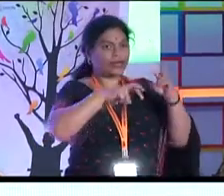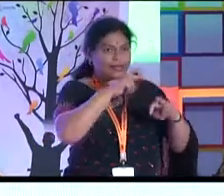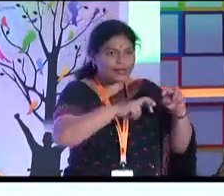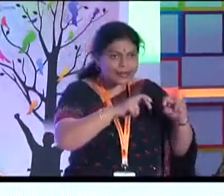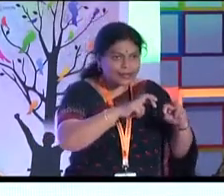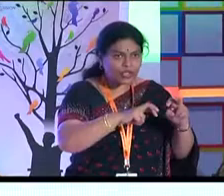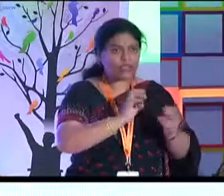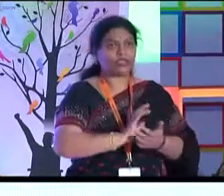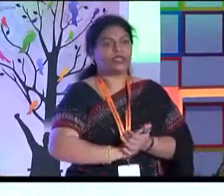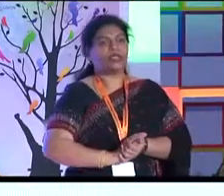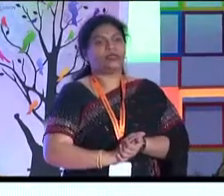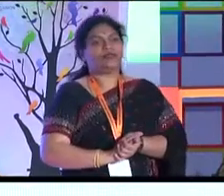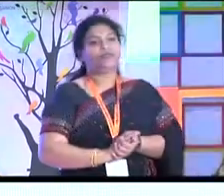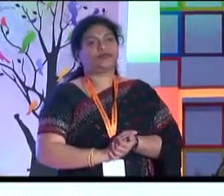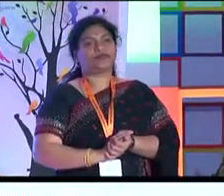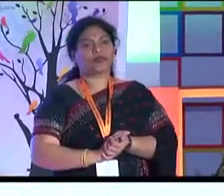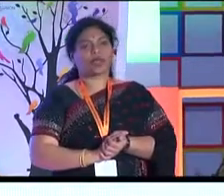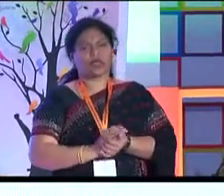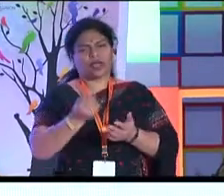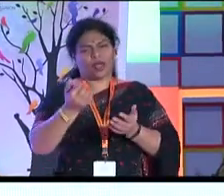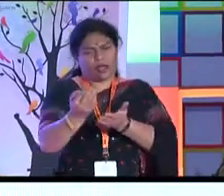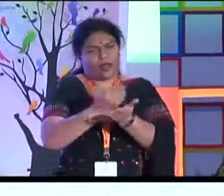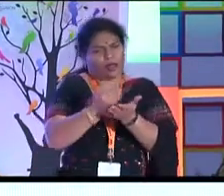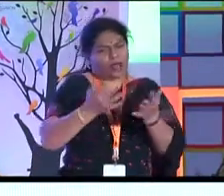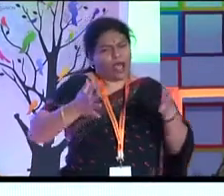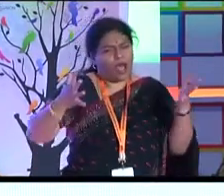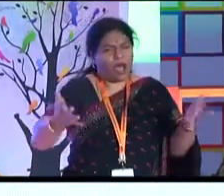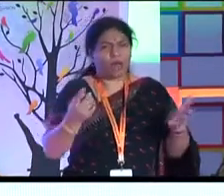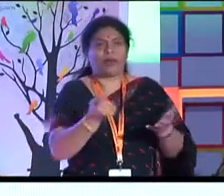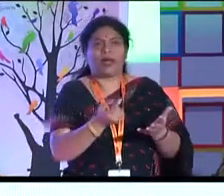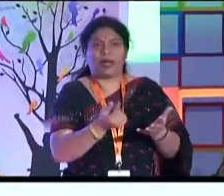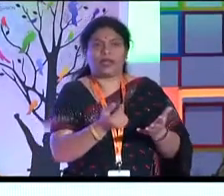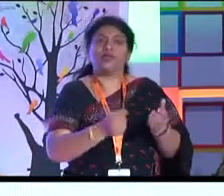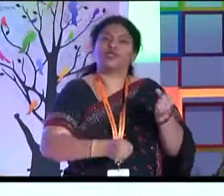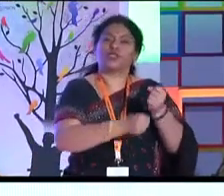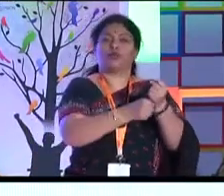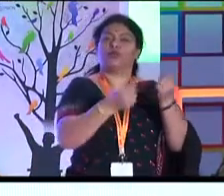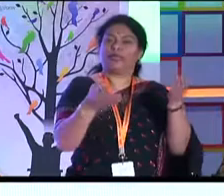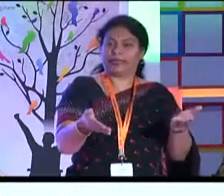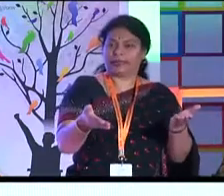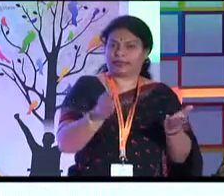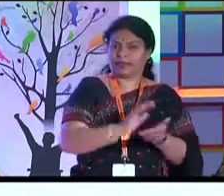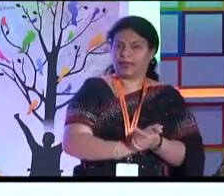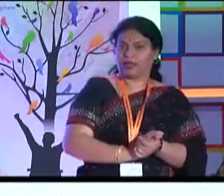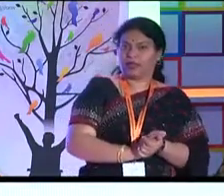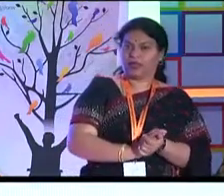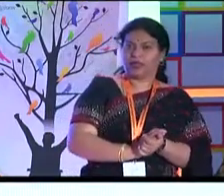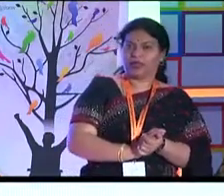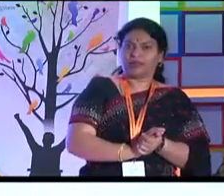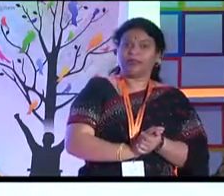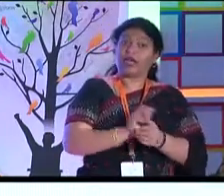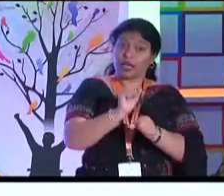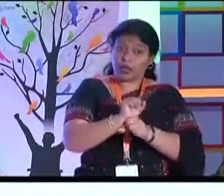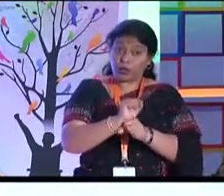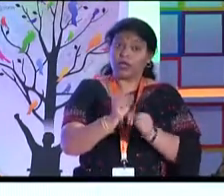committed a large amount of money to support this cause. I'm also setting it up such that it works